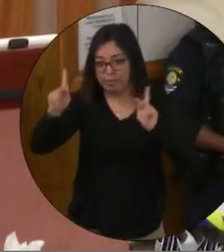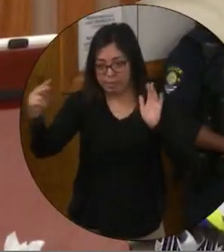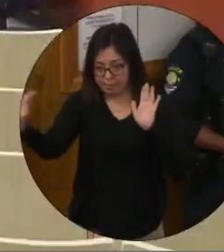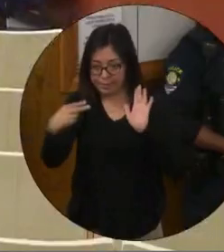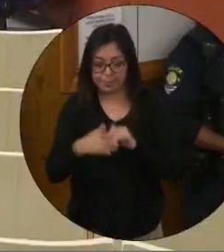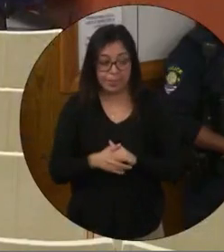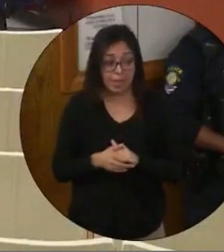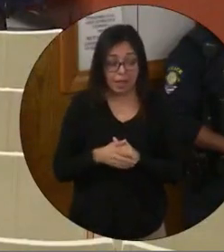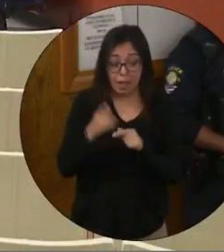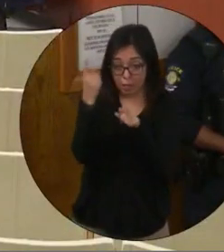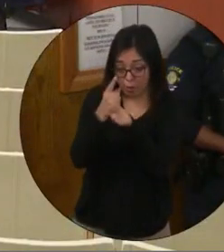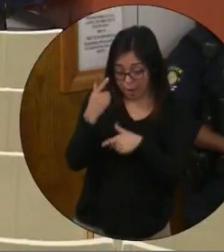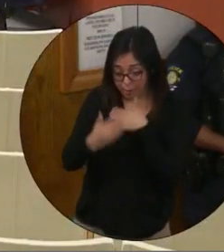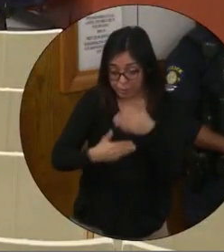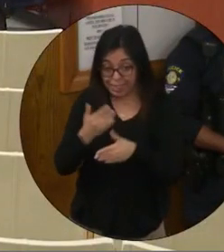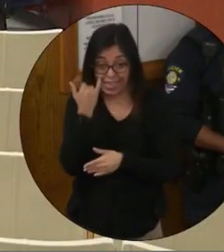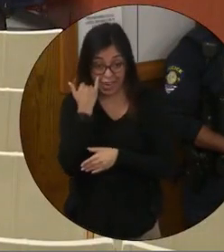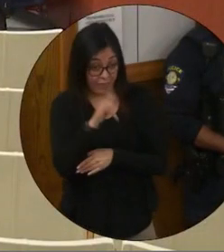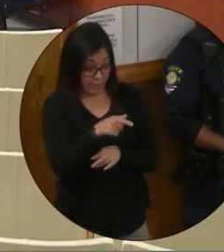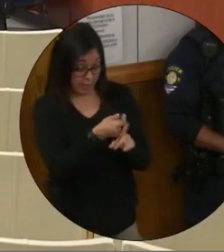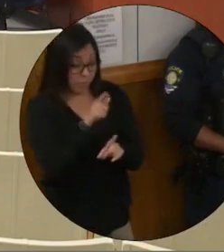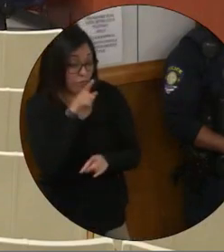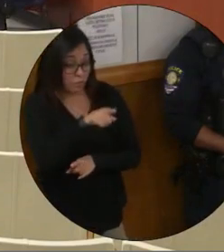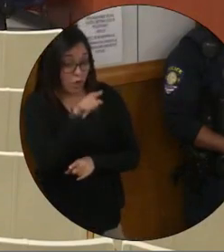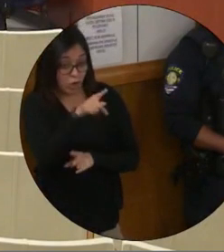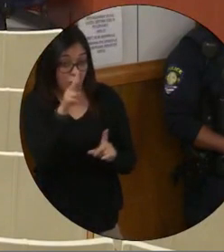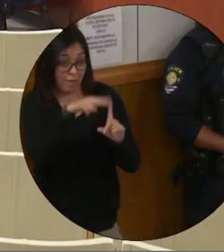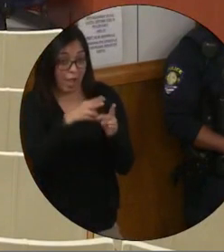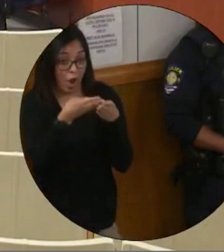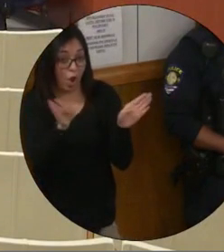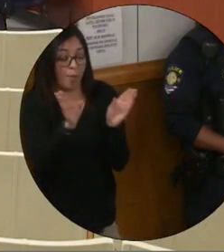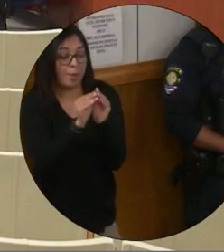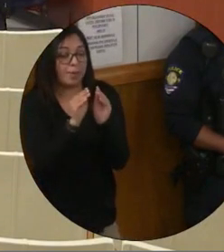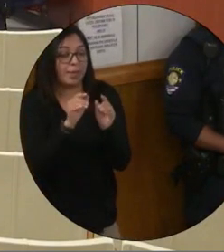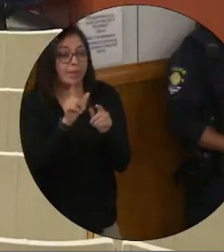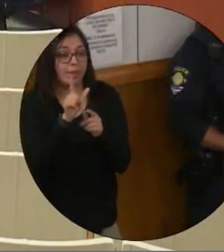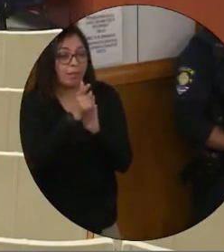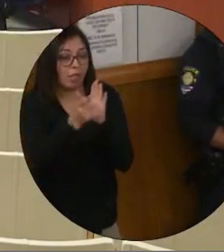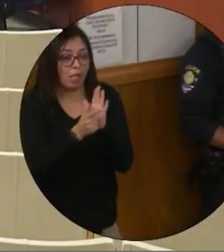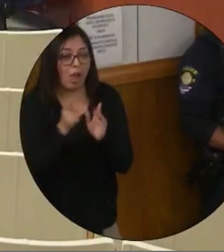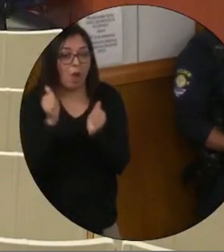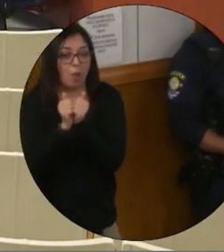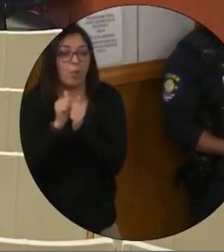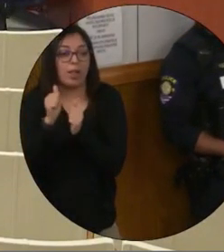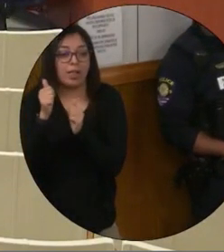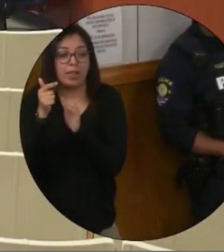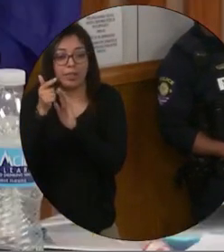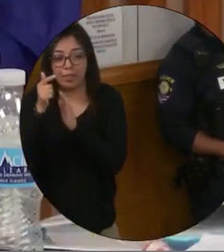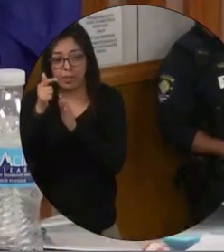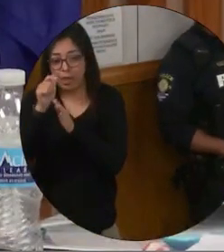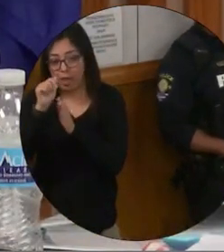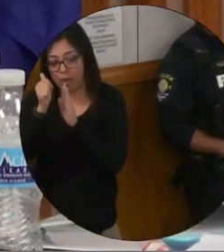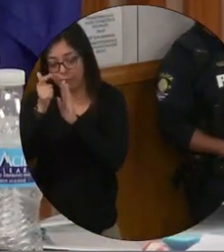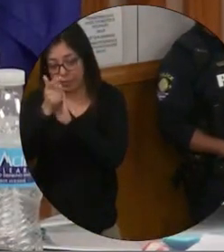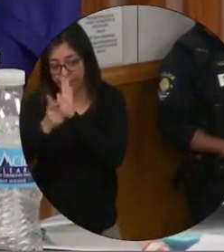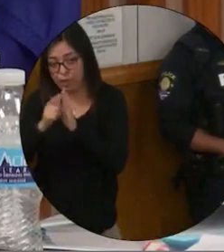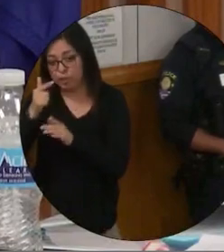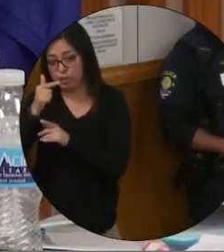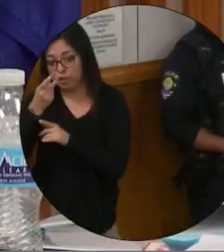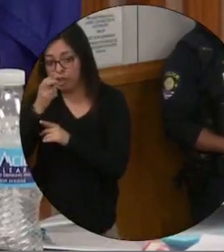The correct procedure would be, if that's true, that you file an open meeting law complaint with the Attorney General, and then you would have asked him